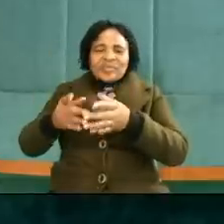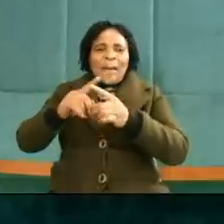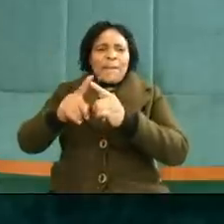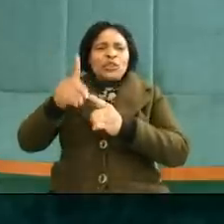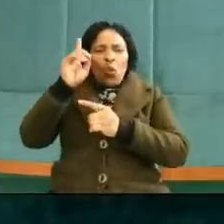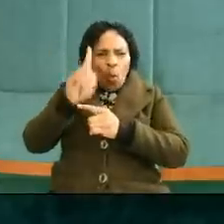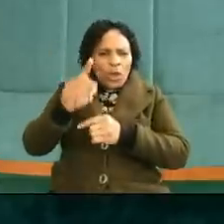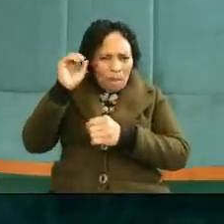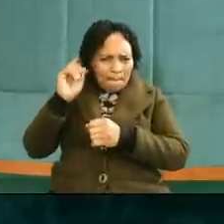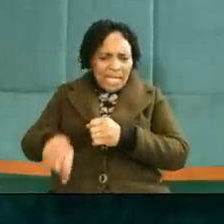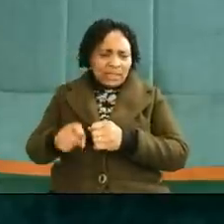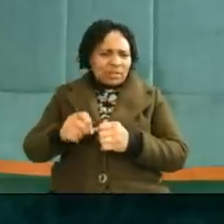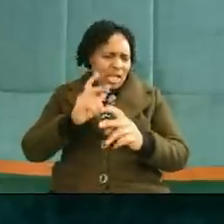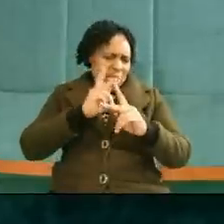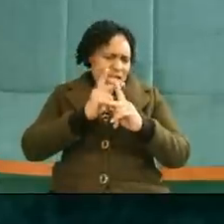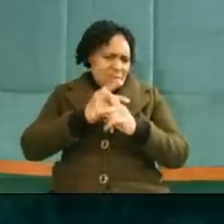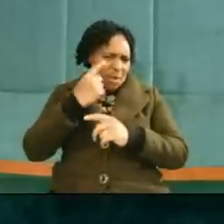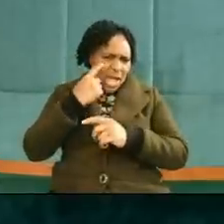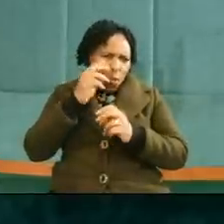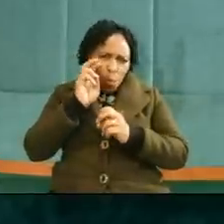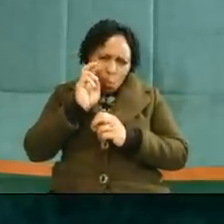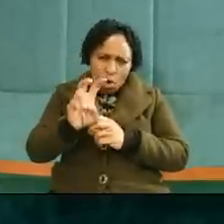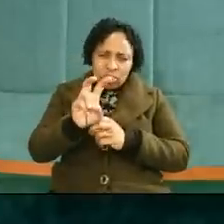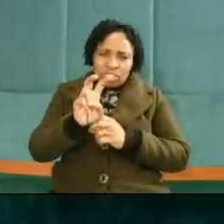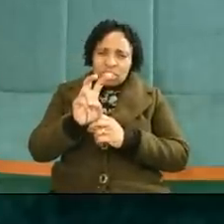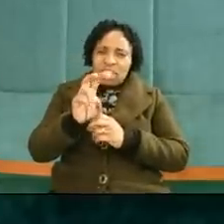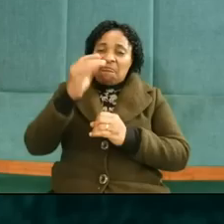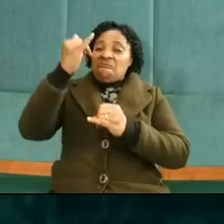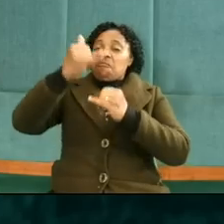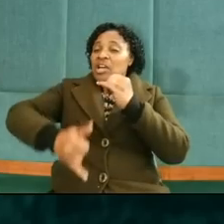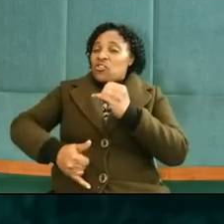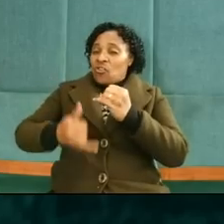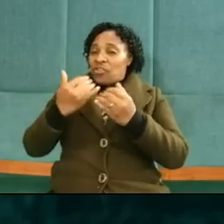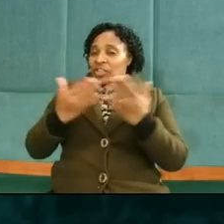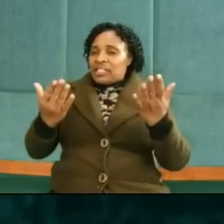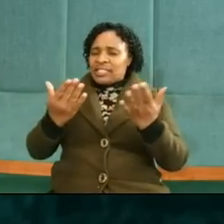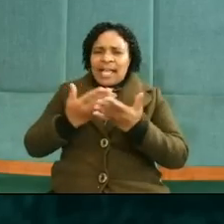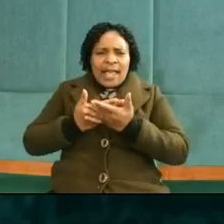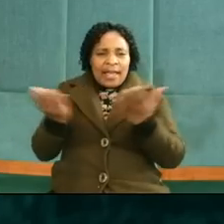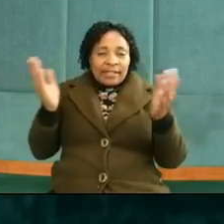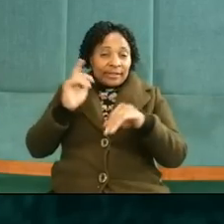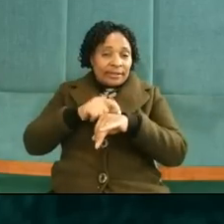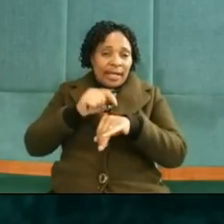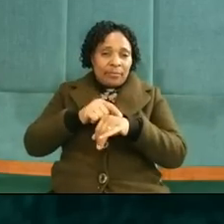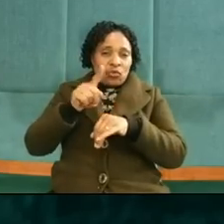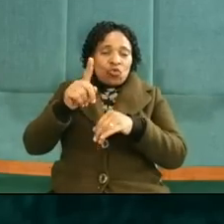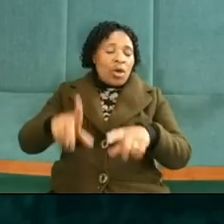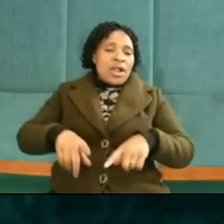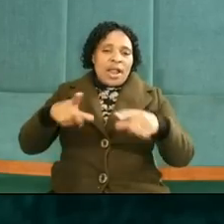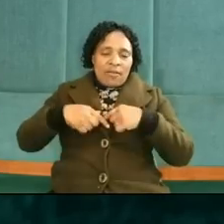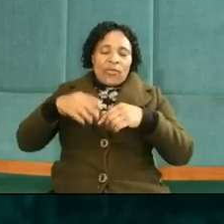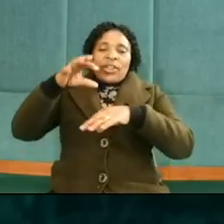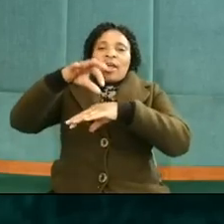to keep your eye on, the curtain caller, the final item on the agenda, anytime you are alive on